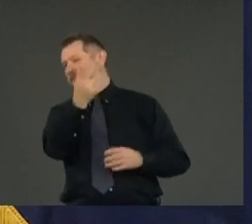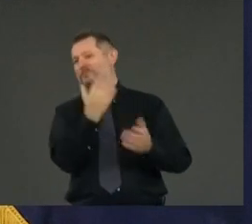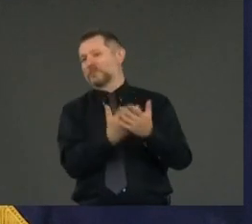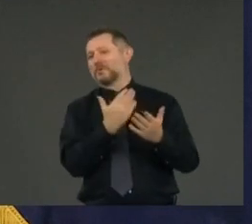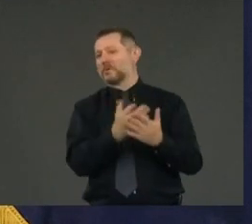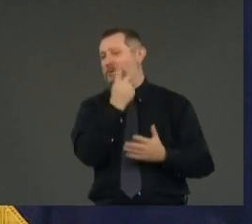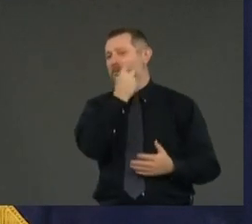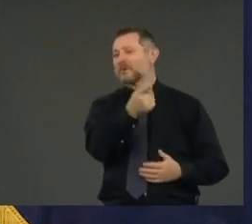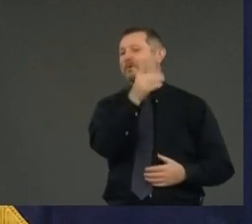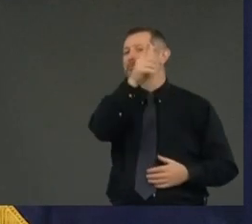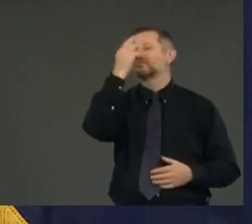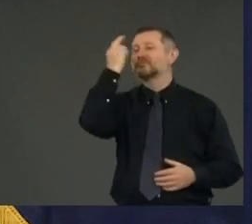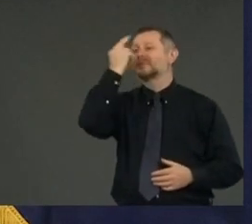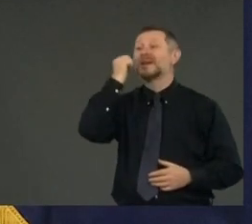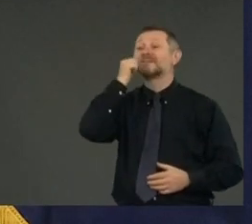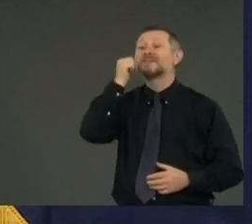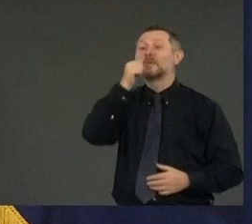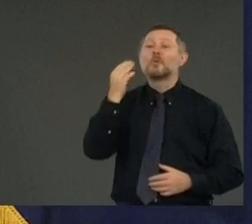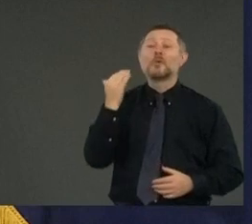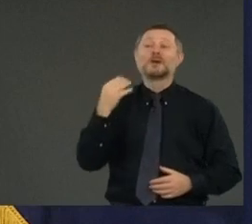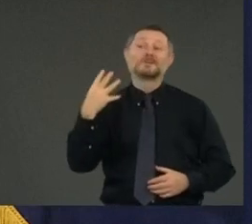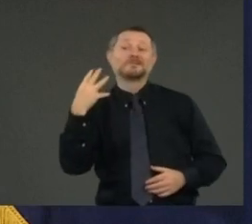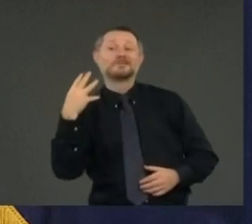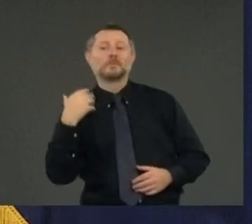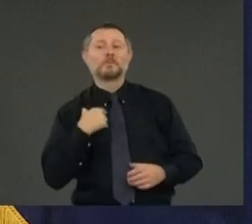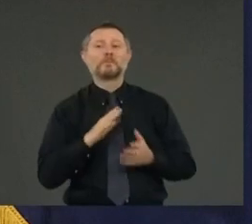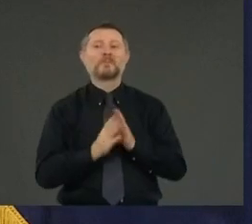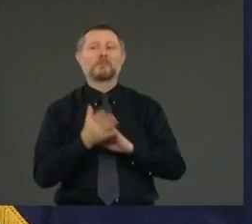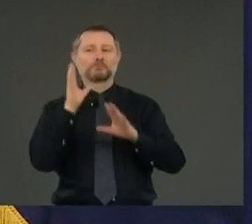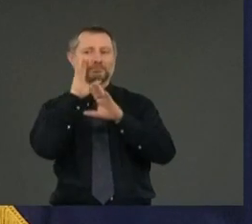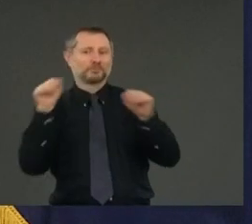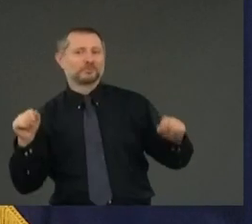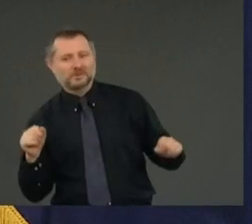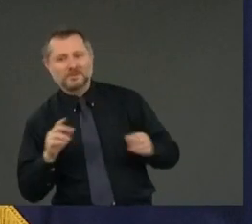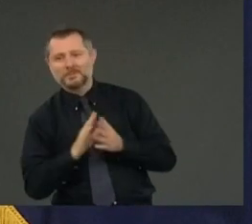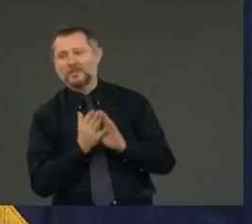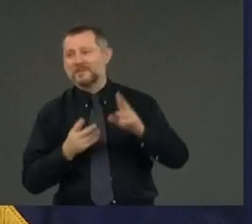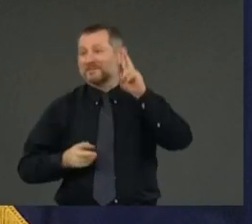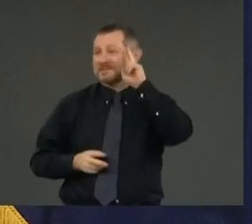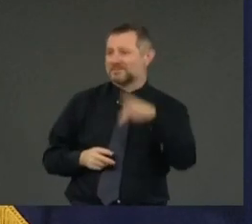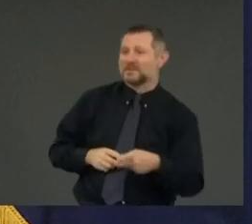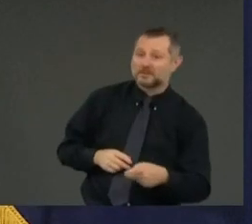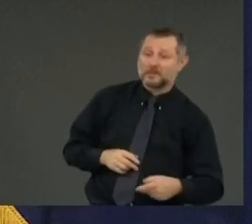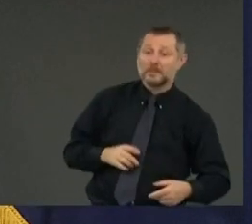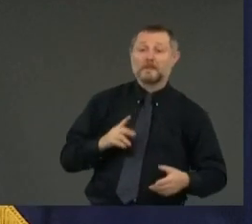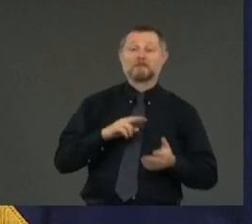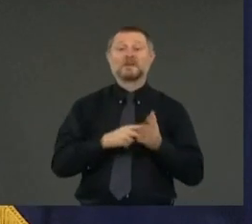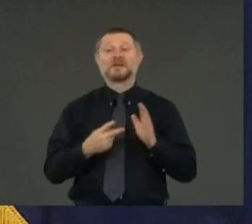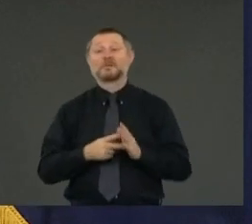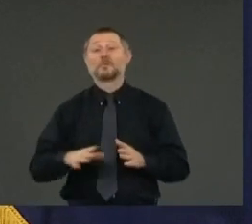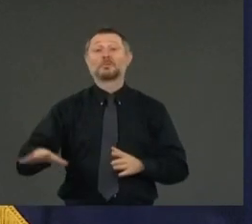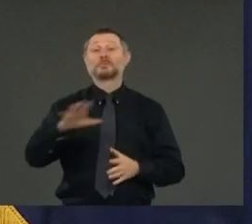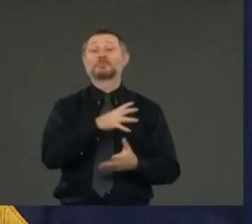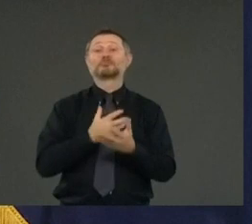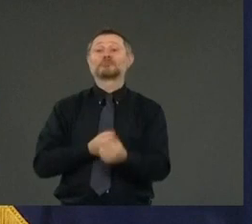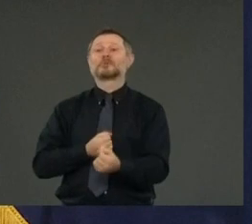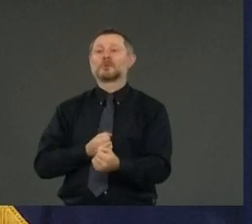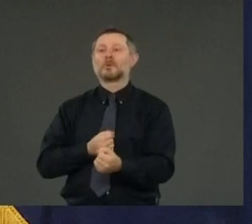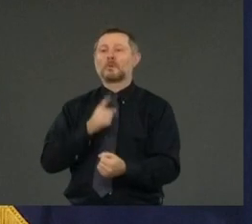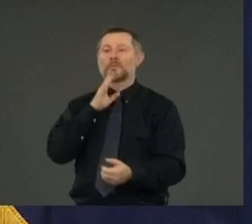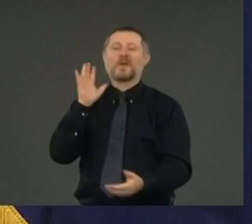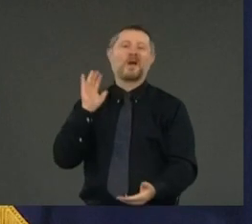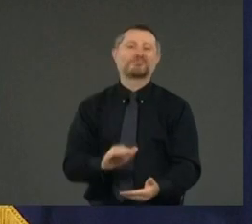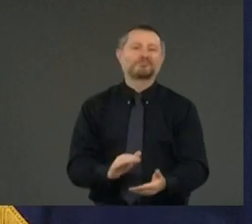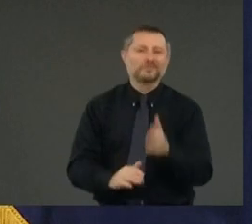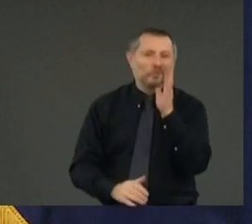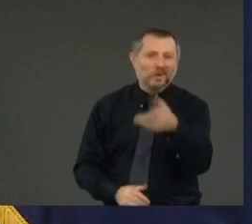president. He's just running for vice president. And that would have diminished me and my credibility. And what I was trying to say to